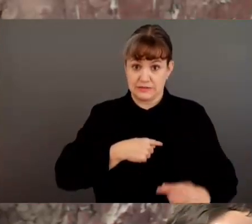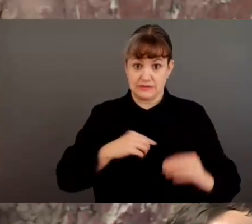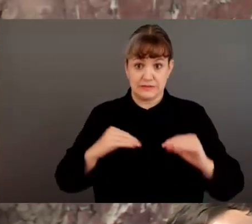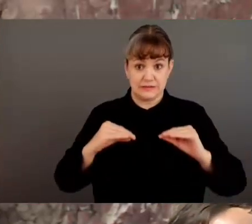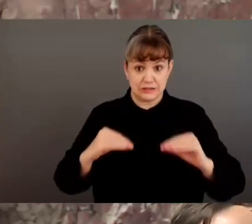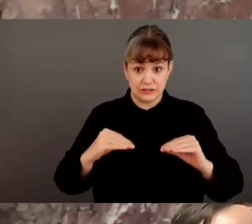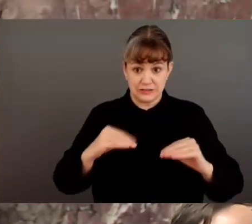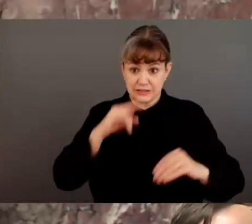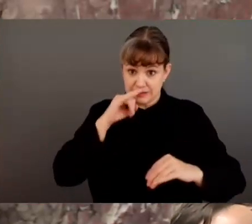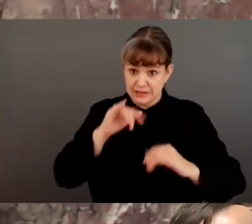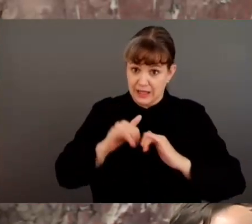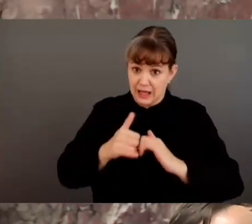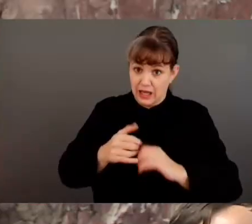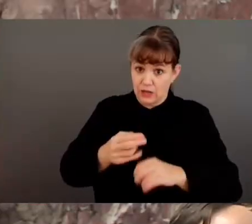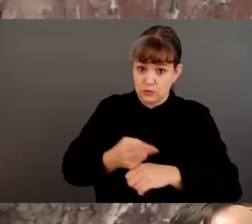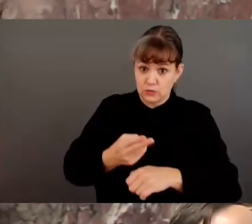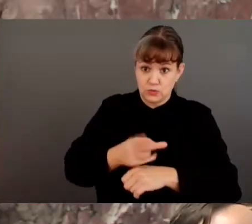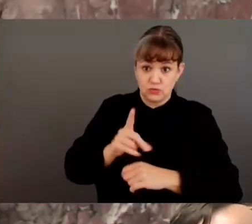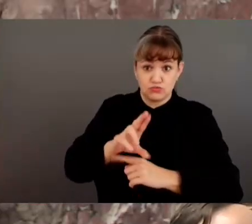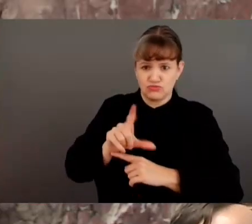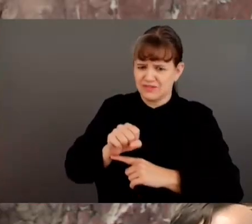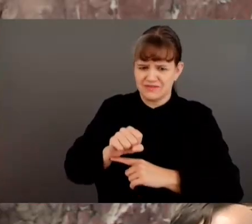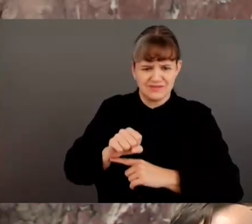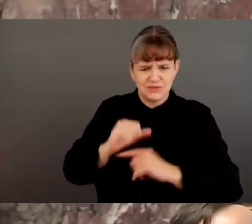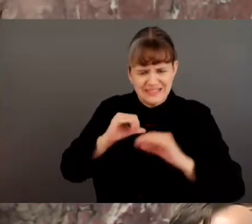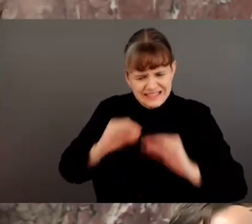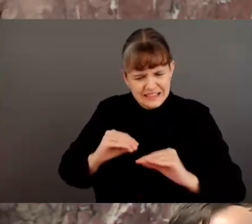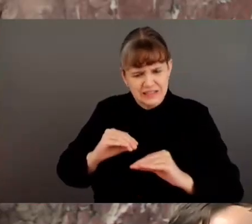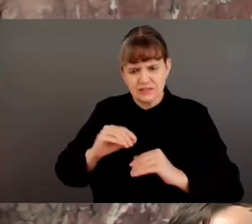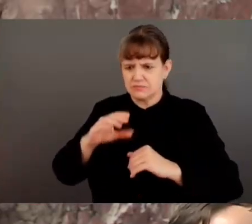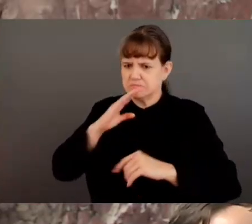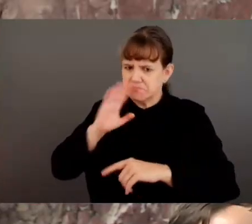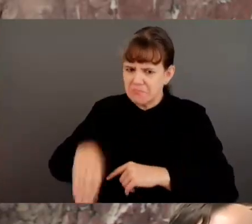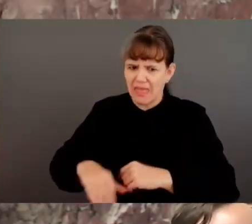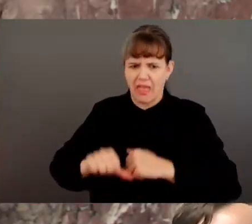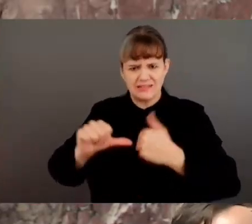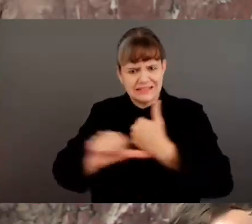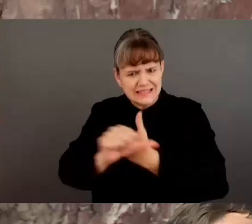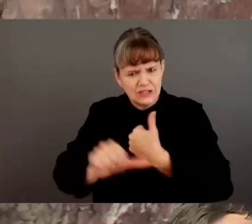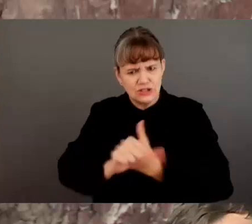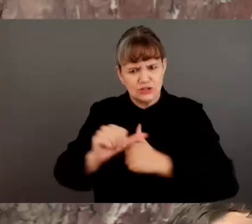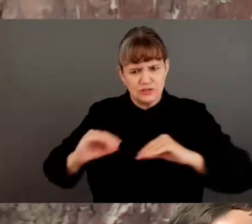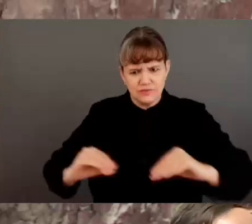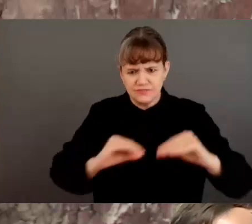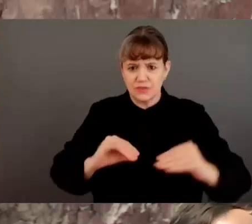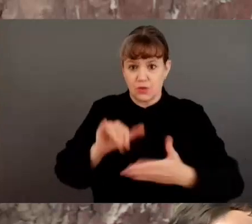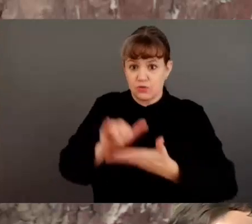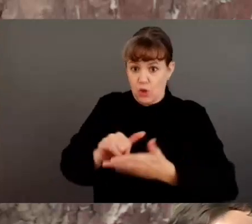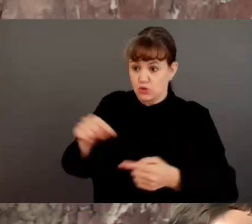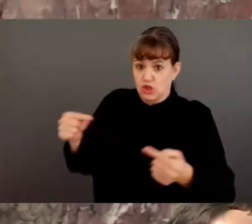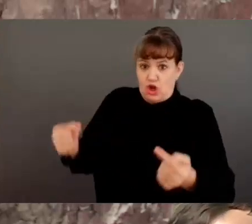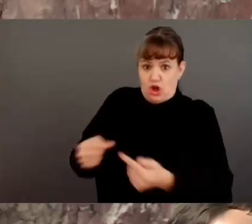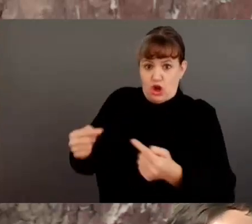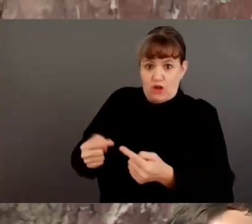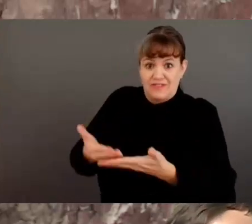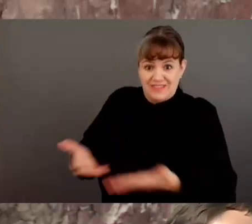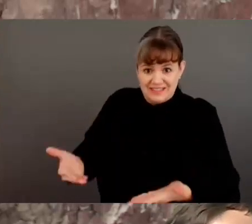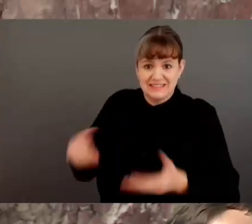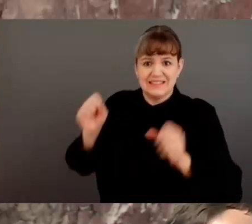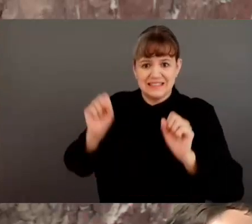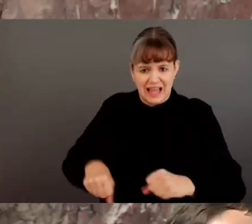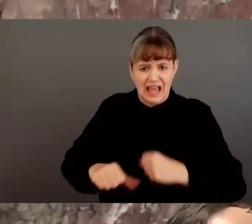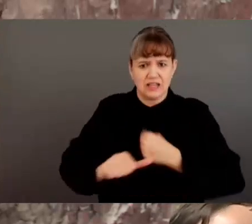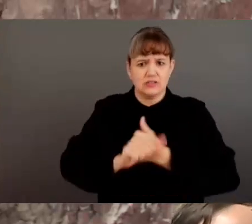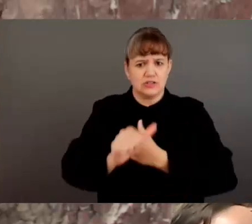that that harmful substances can be dangerous to them. To somehow imply that that is not happening